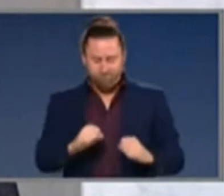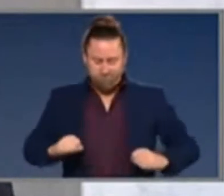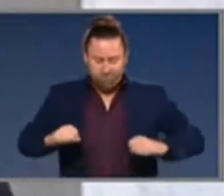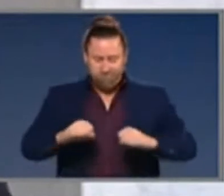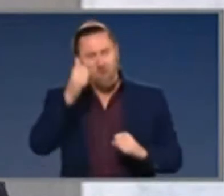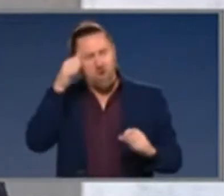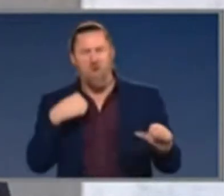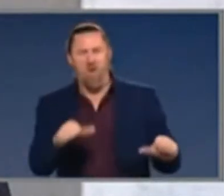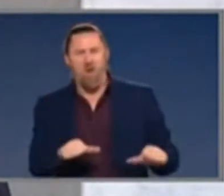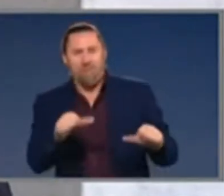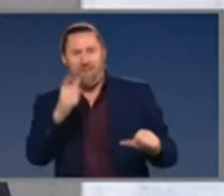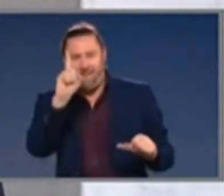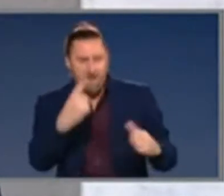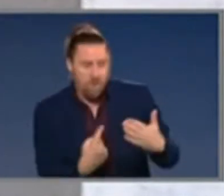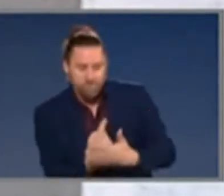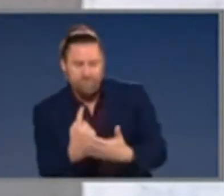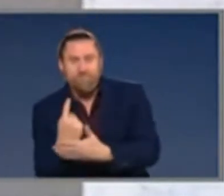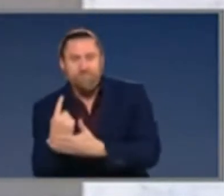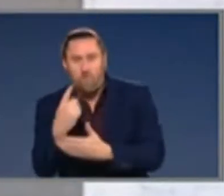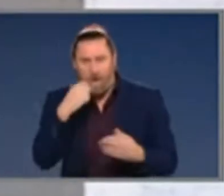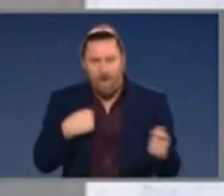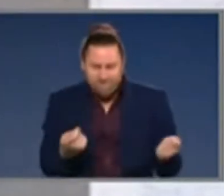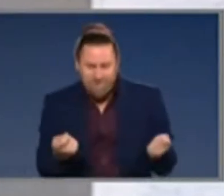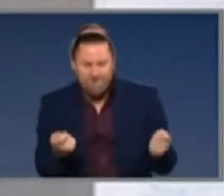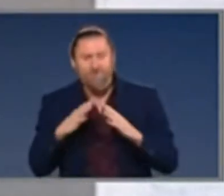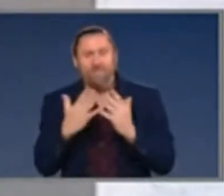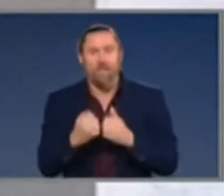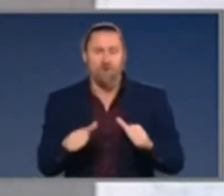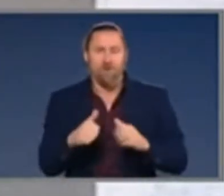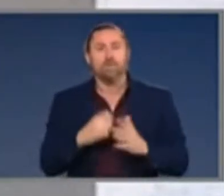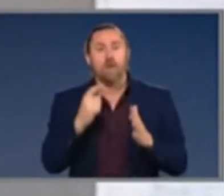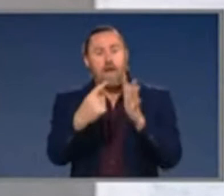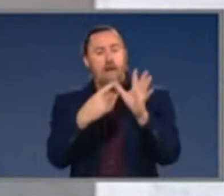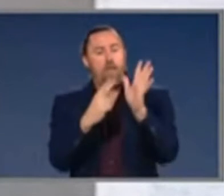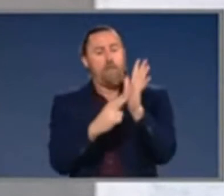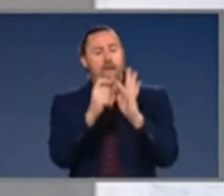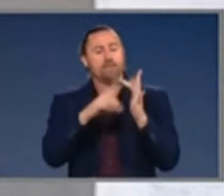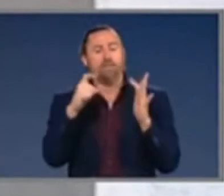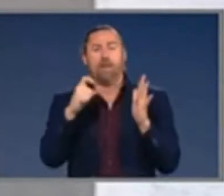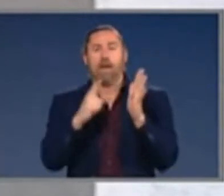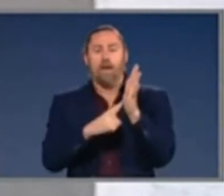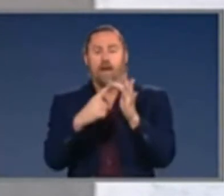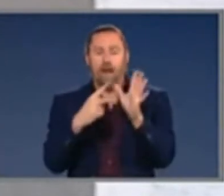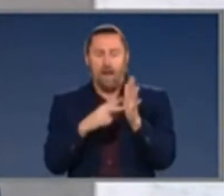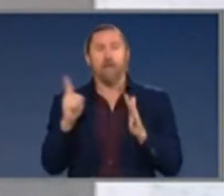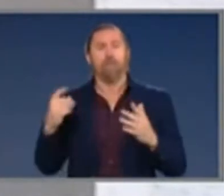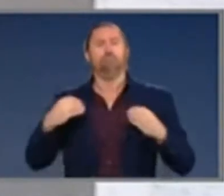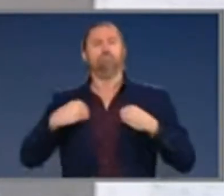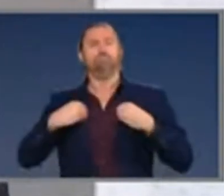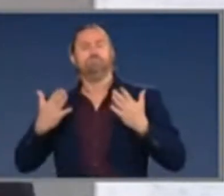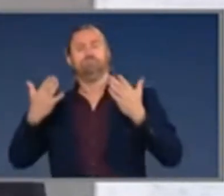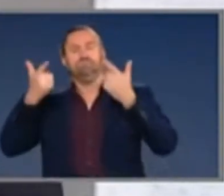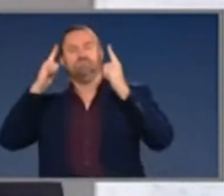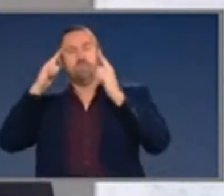and March when it came to those issues. On the issue of pandemic leave, it's a matter I have discussed with the Minister for Industrial Relations, and as you know,